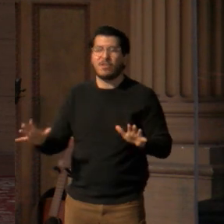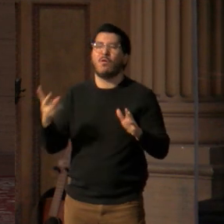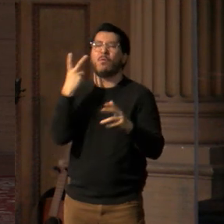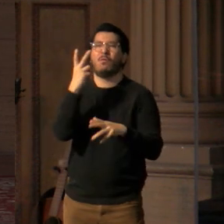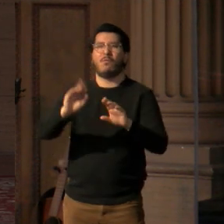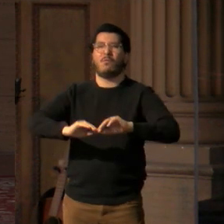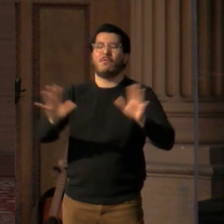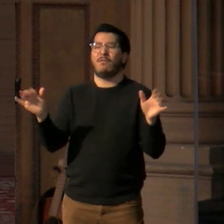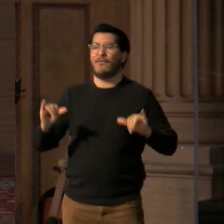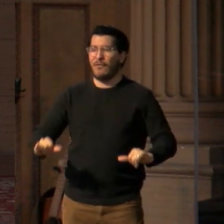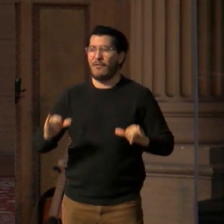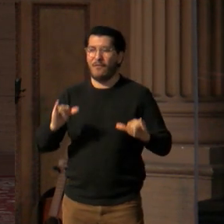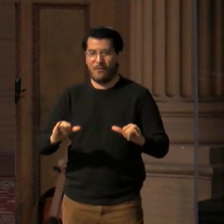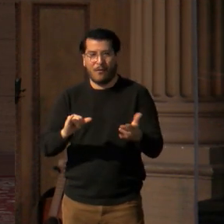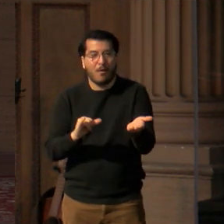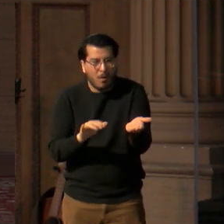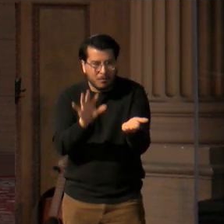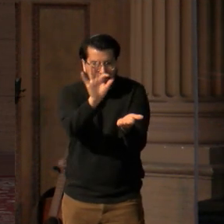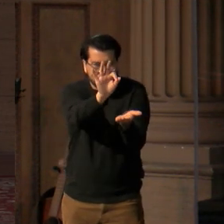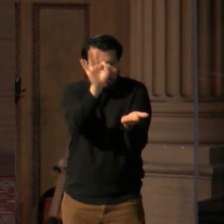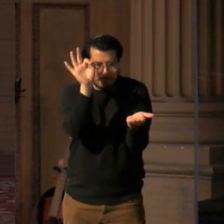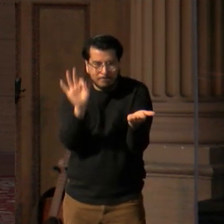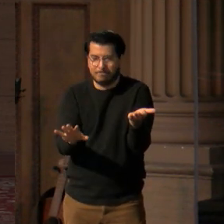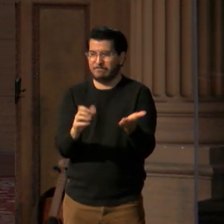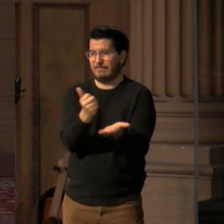to take the speck out of your brother's eye.